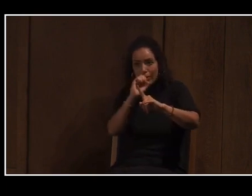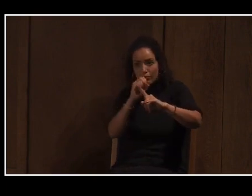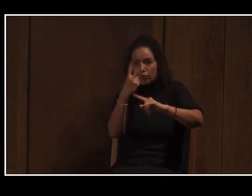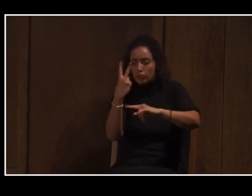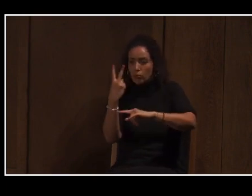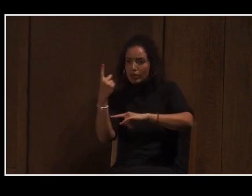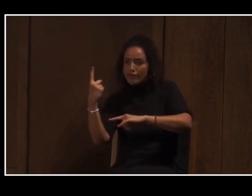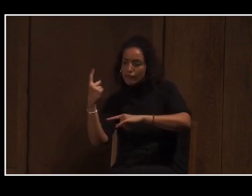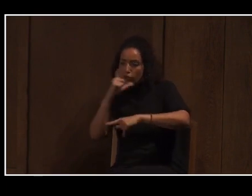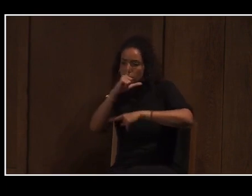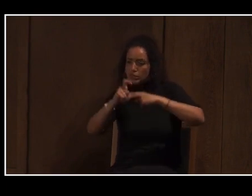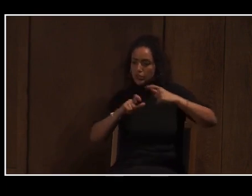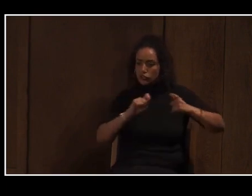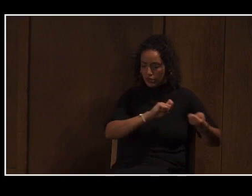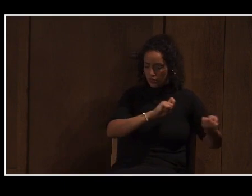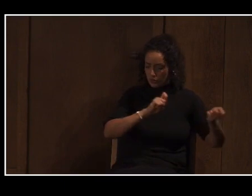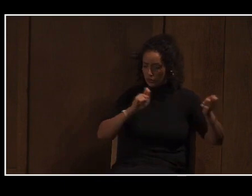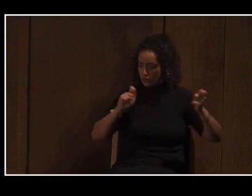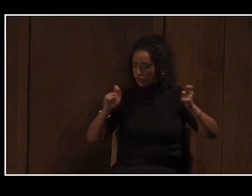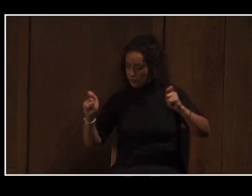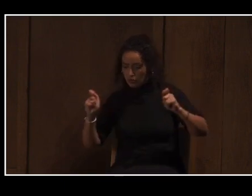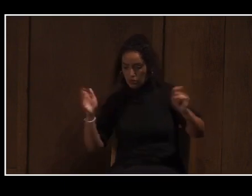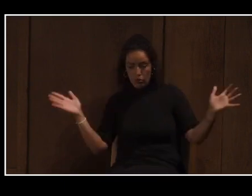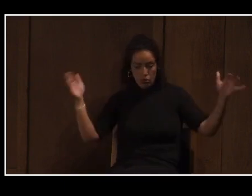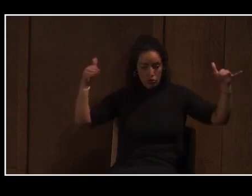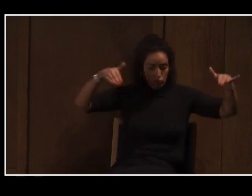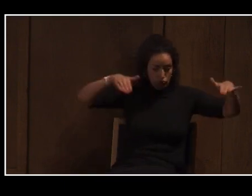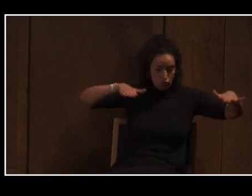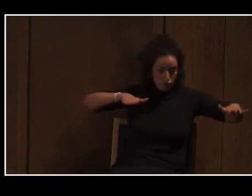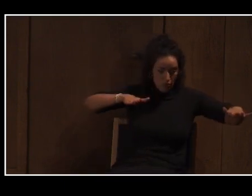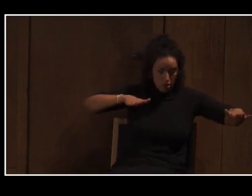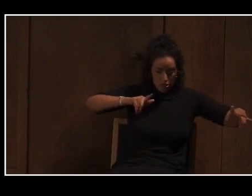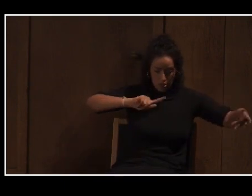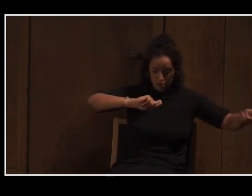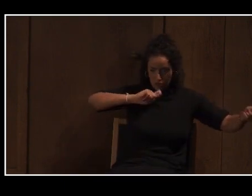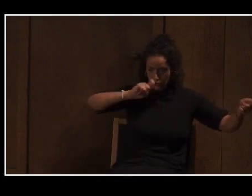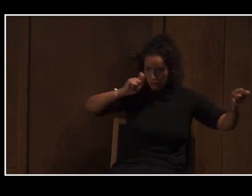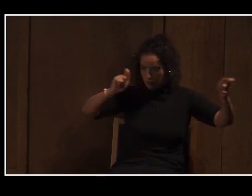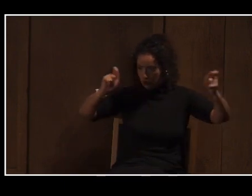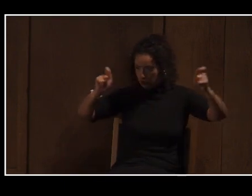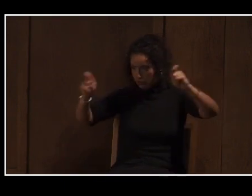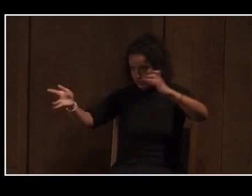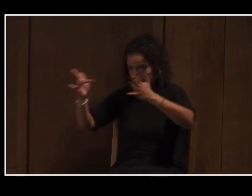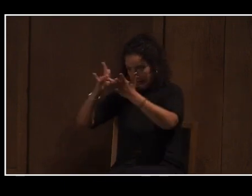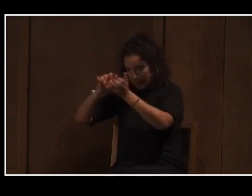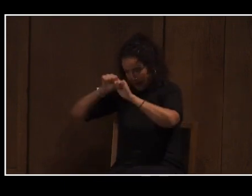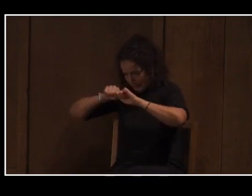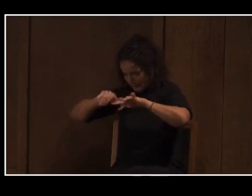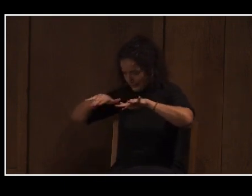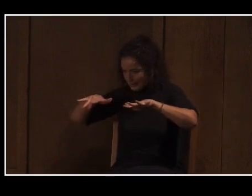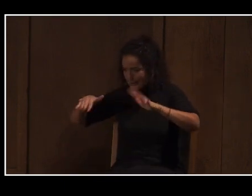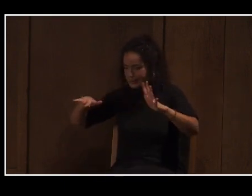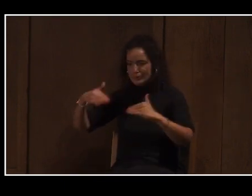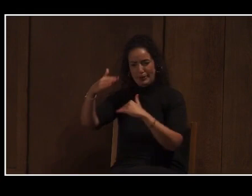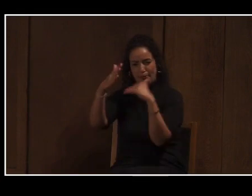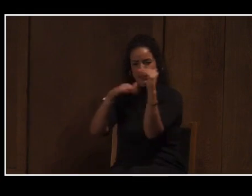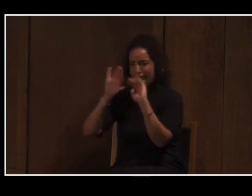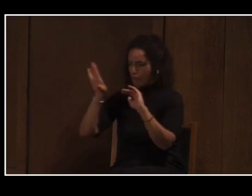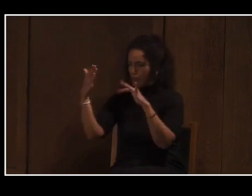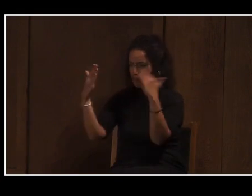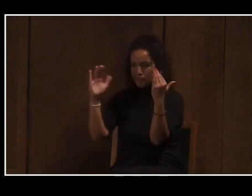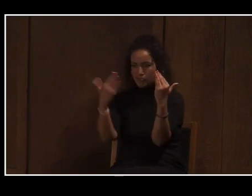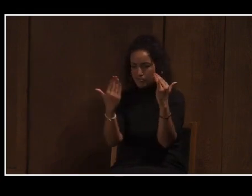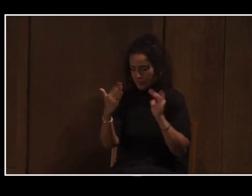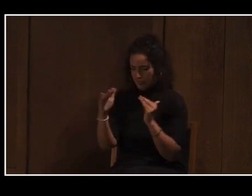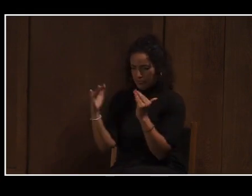change between the rural to the city, and how the city and how the urban complex becomes another